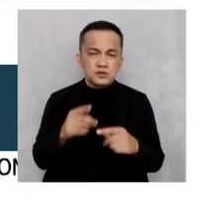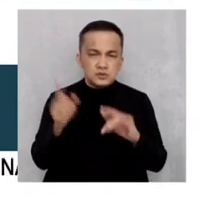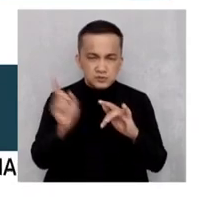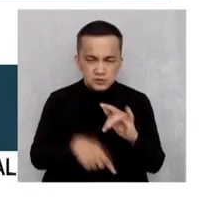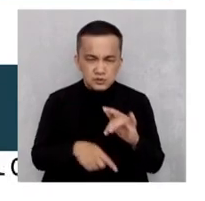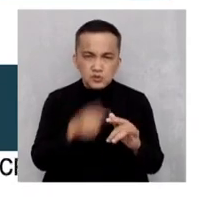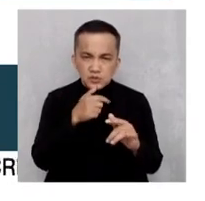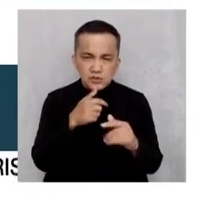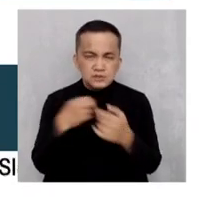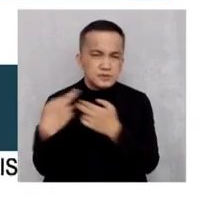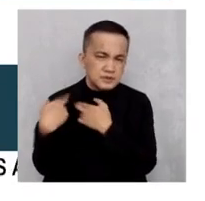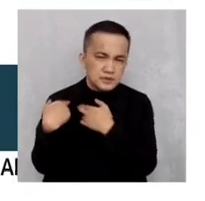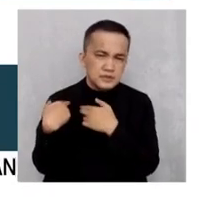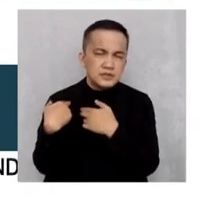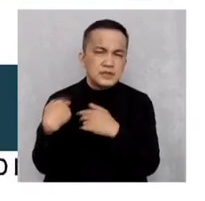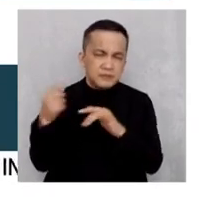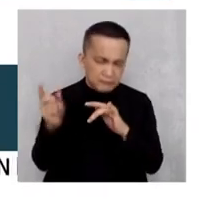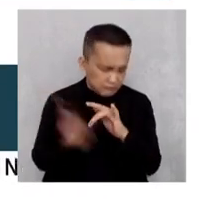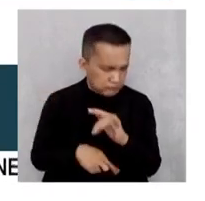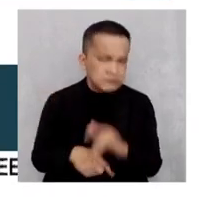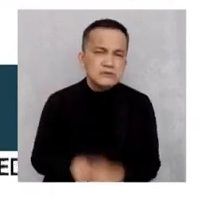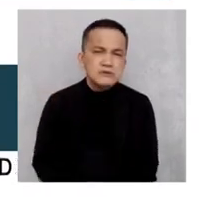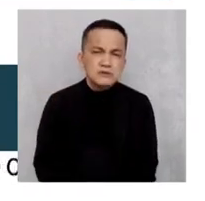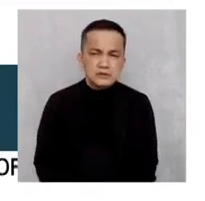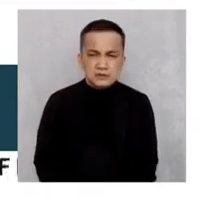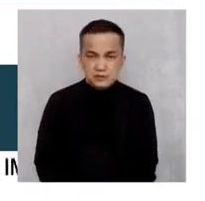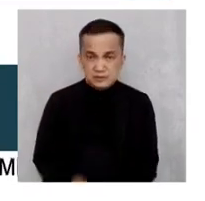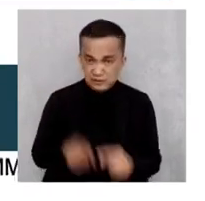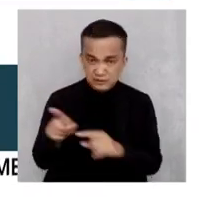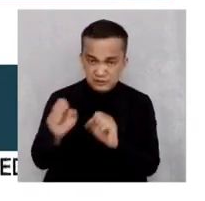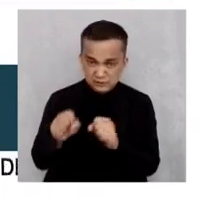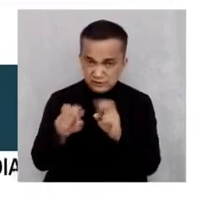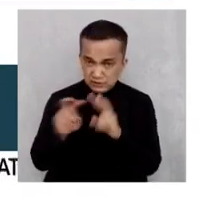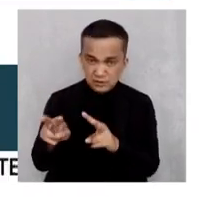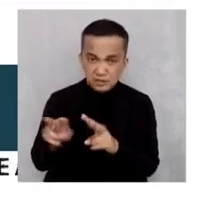accountable, and that they can only see this and really